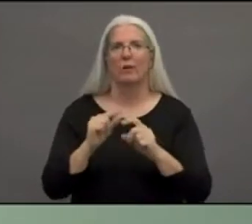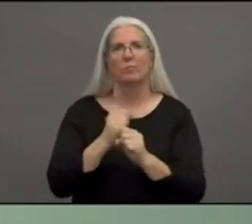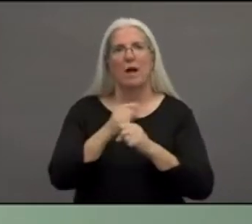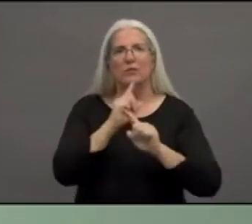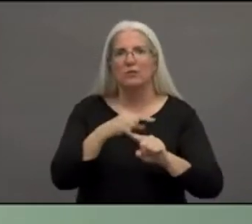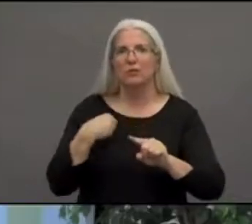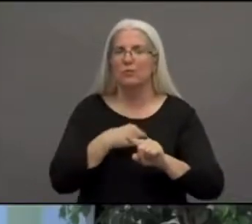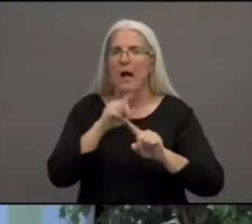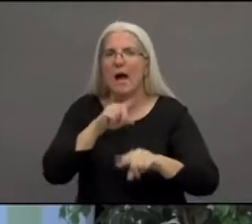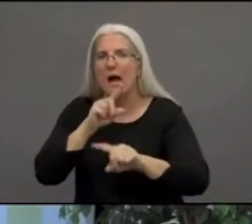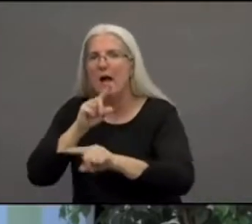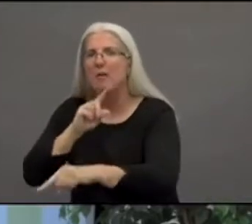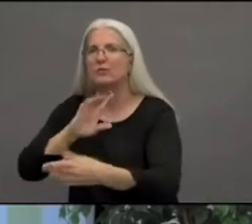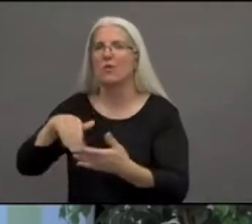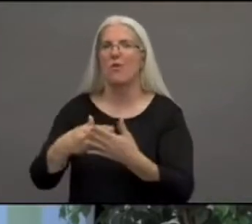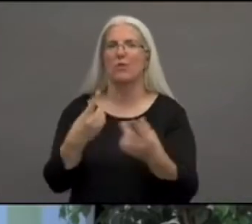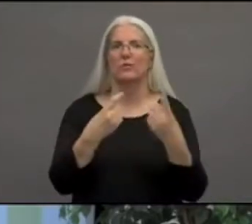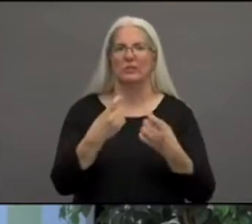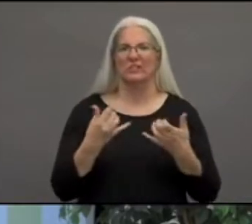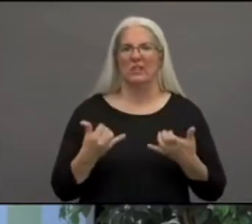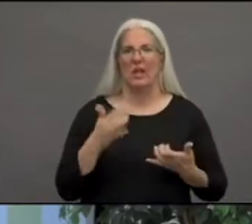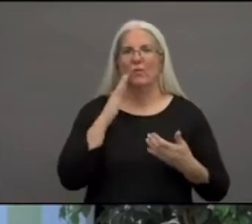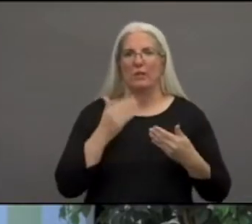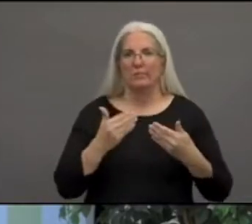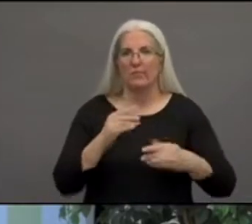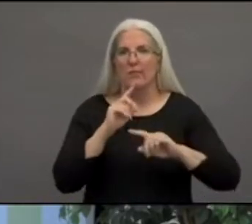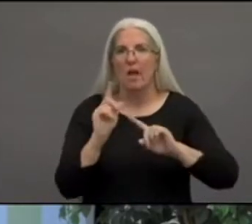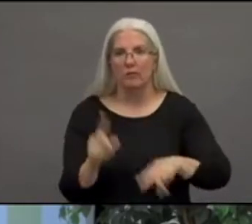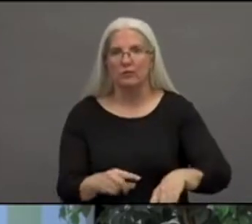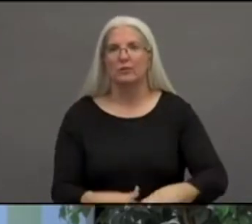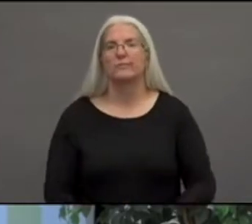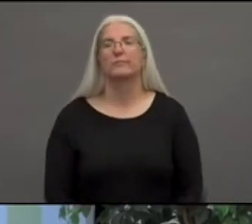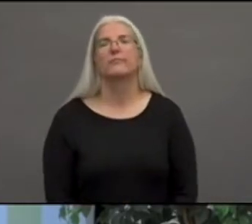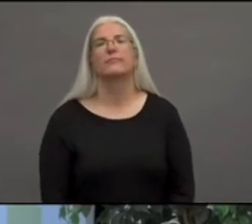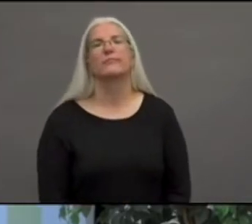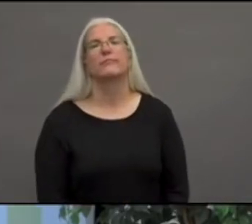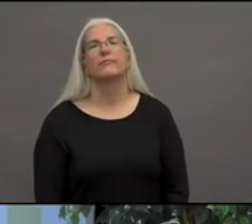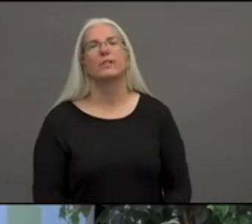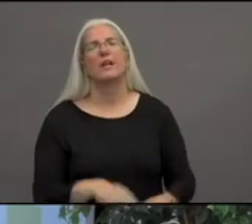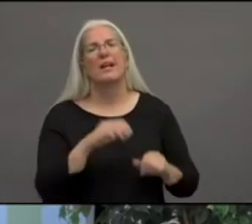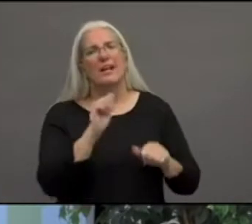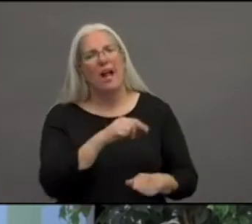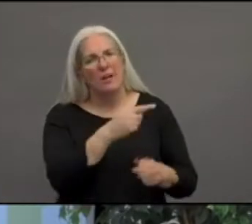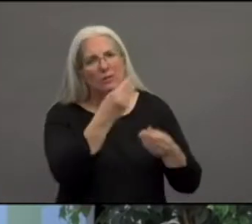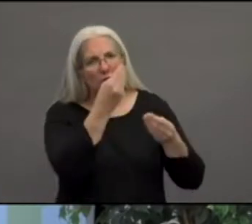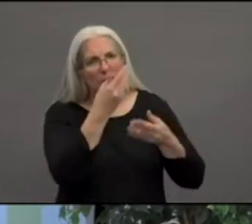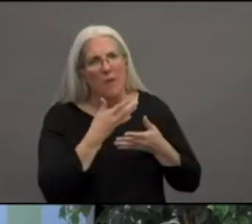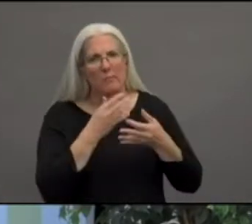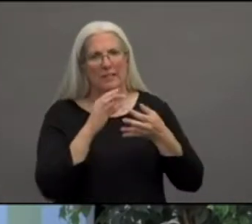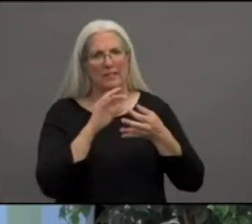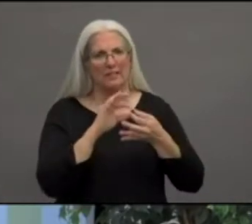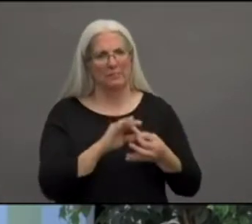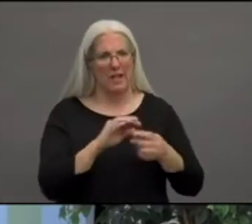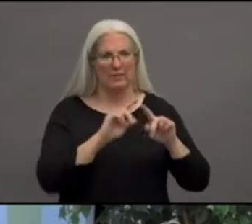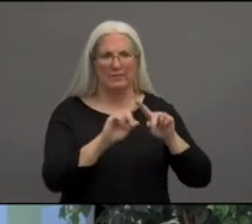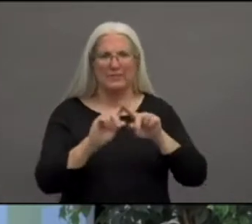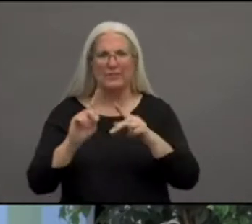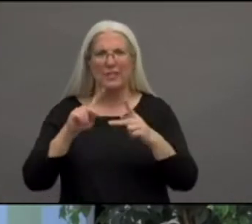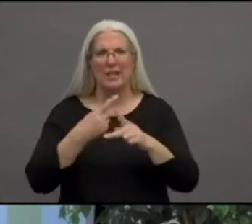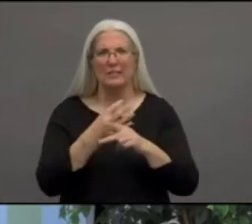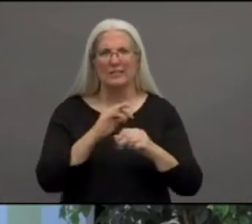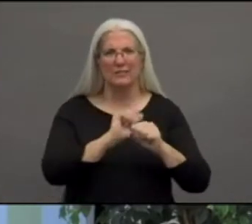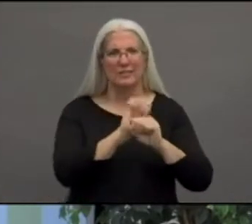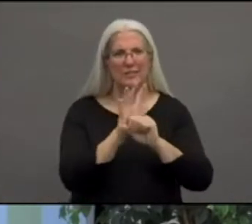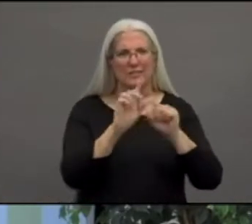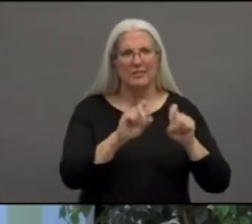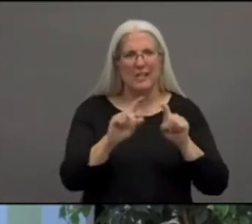questions. So if you could just start off by telling me about the different types of COVID-19 testing sites that we have here in the county. We